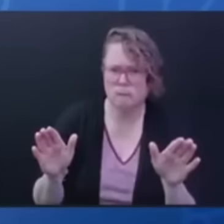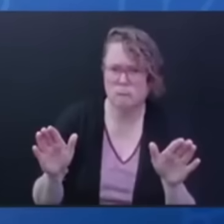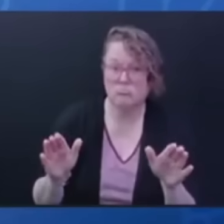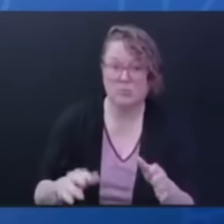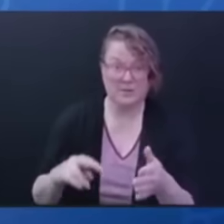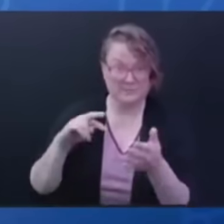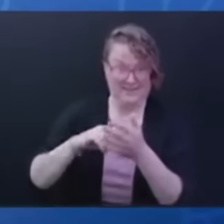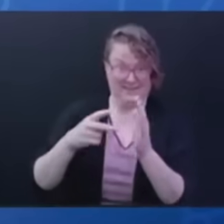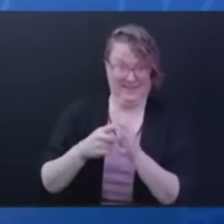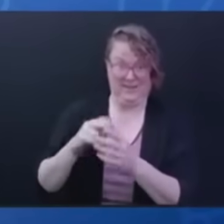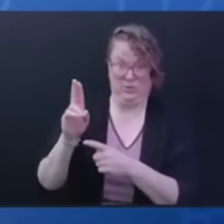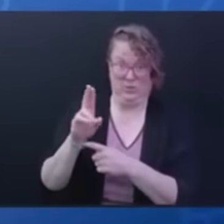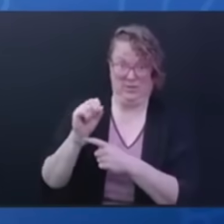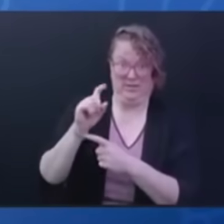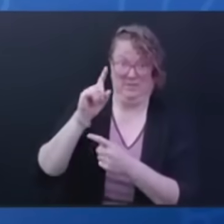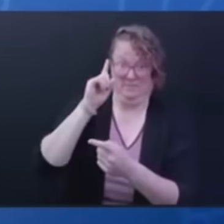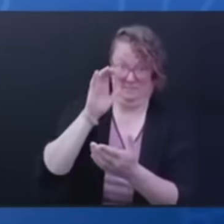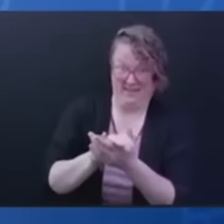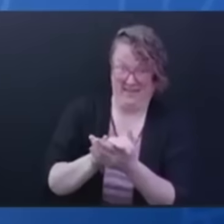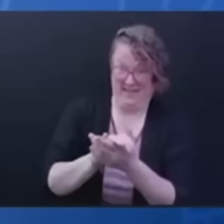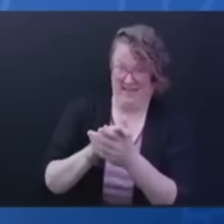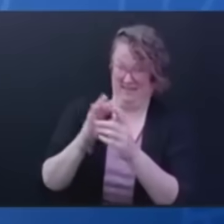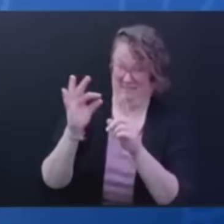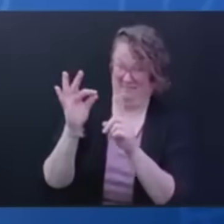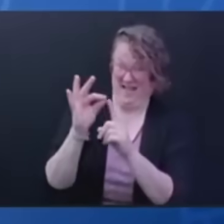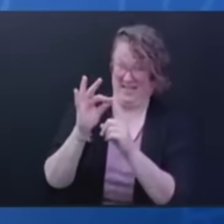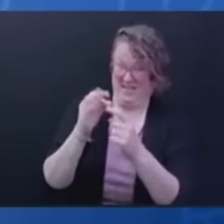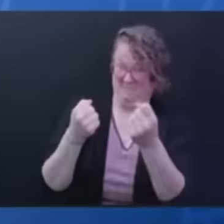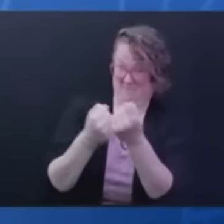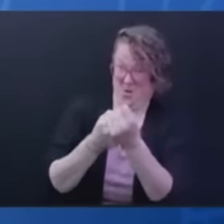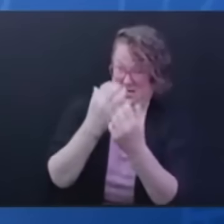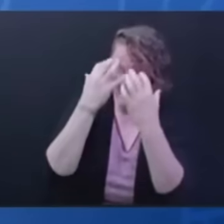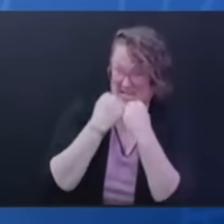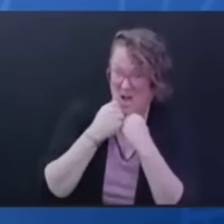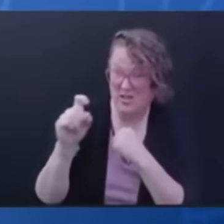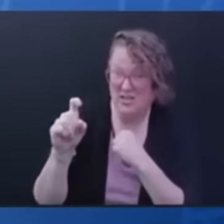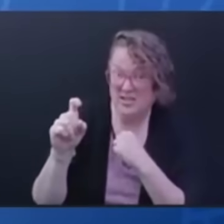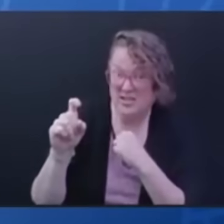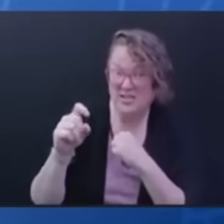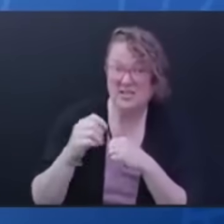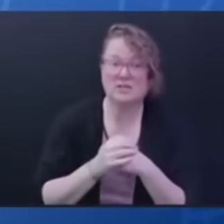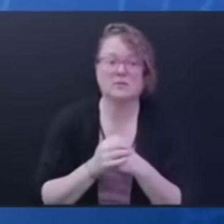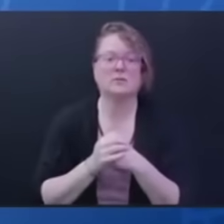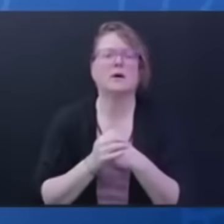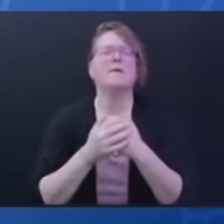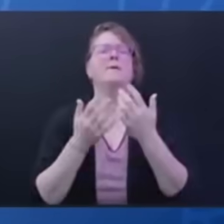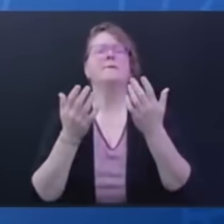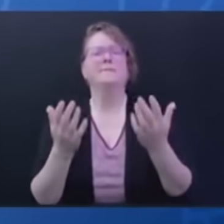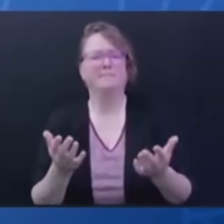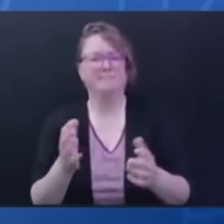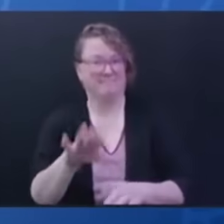groups? Well, you know, obviously in today's world, that's a call that we've been making for decades. It is